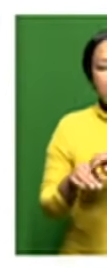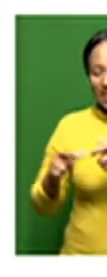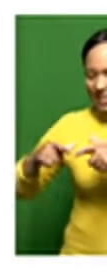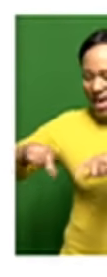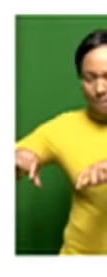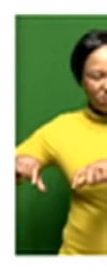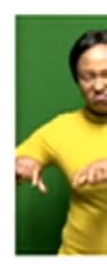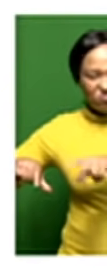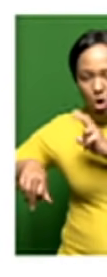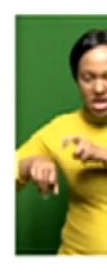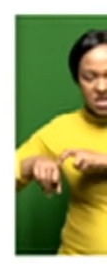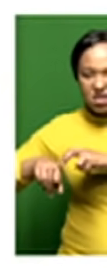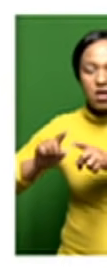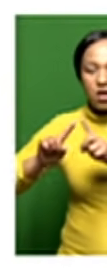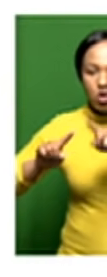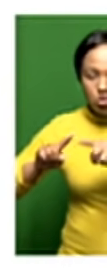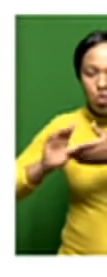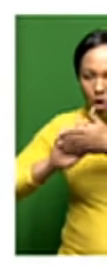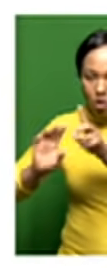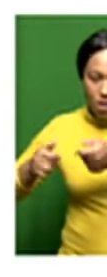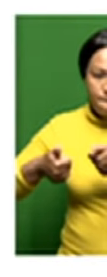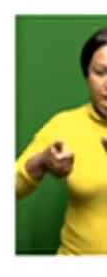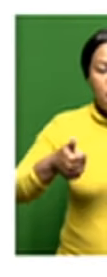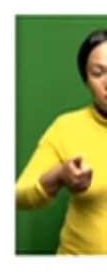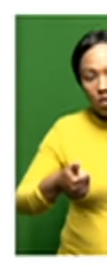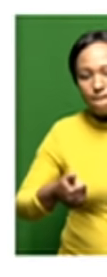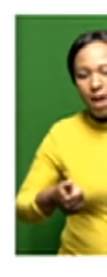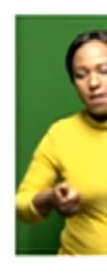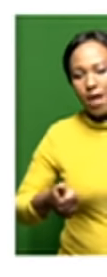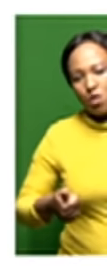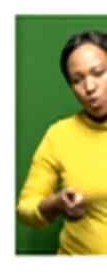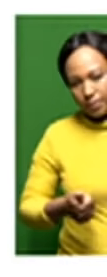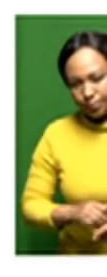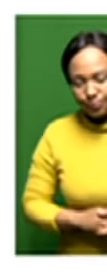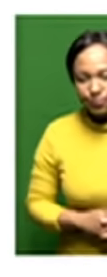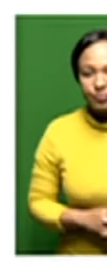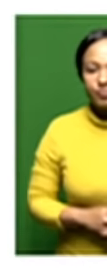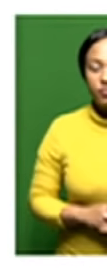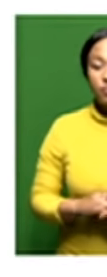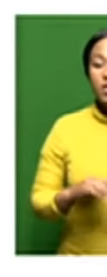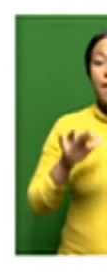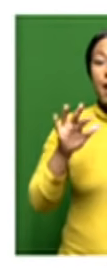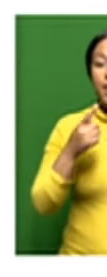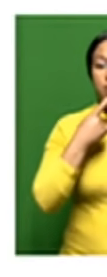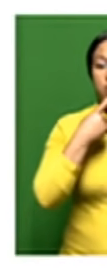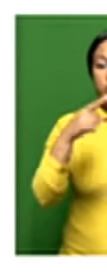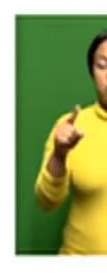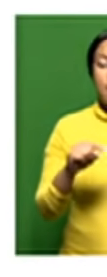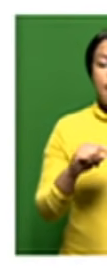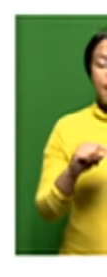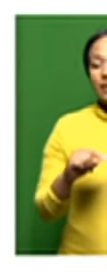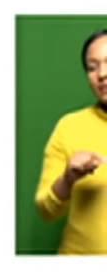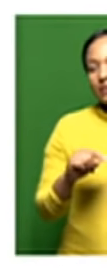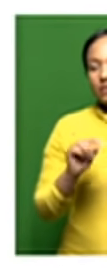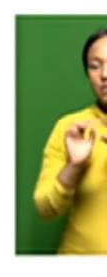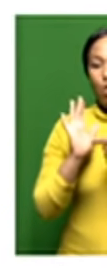of receipt. You don't need that. You just go and you will be able to get a refund for that. So this is a public service announcement. You need to have a look.